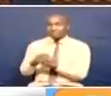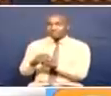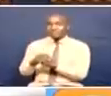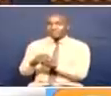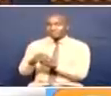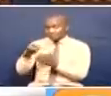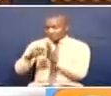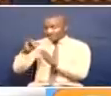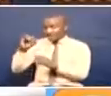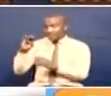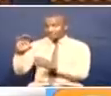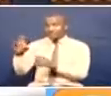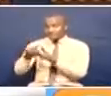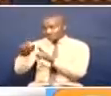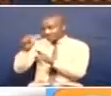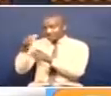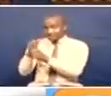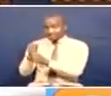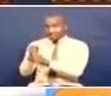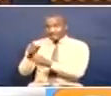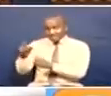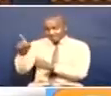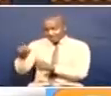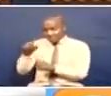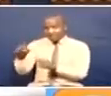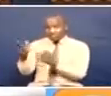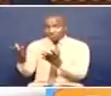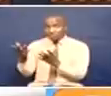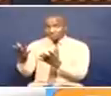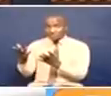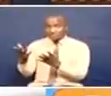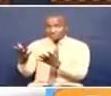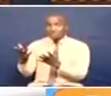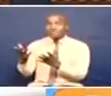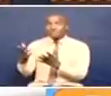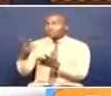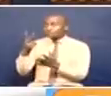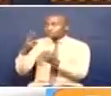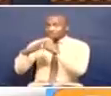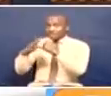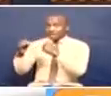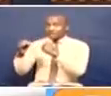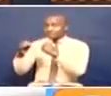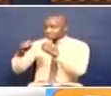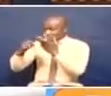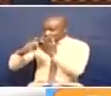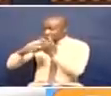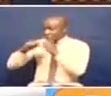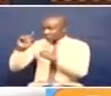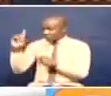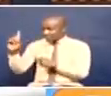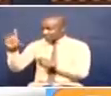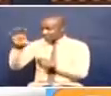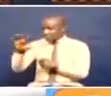IBC. And other stakeholders. Yes. That mischief was the spectacle of all the 290 returning officers from each